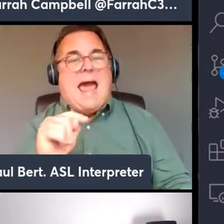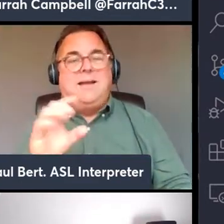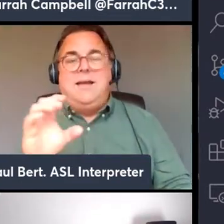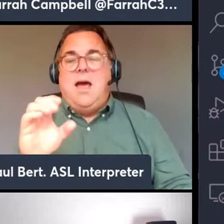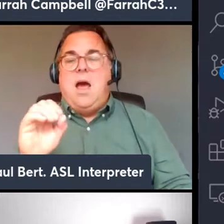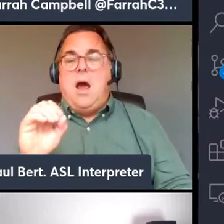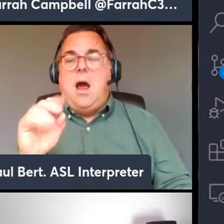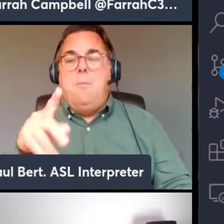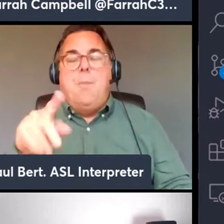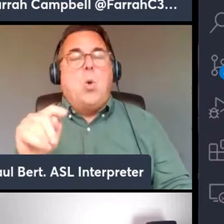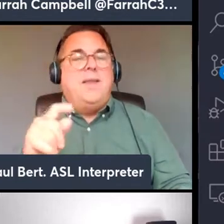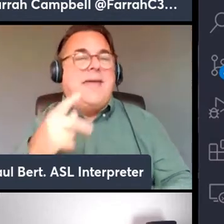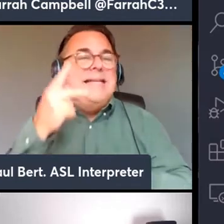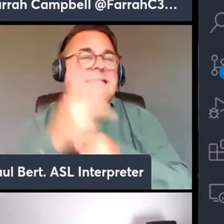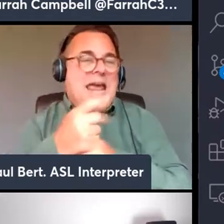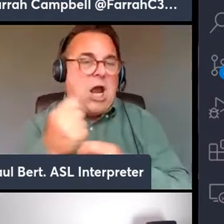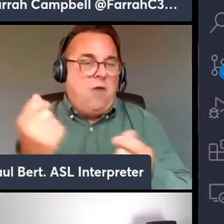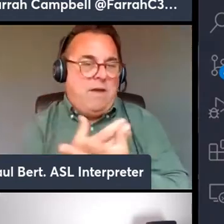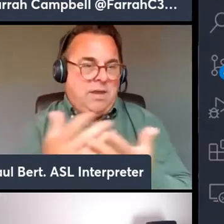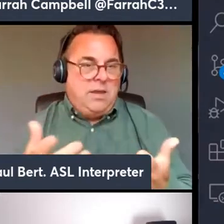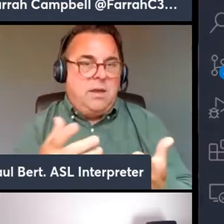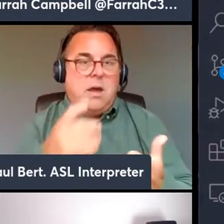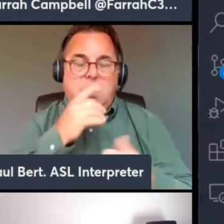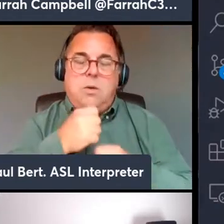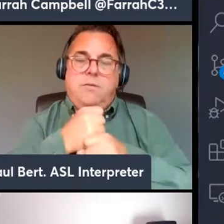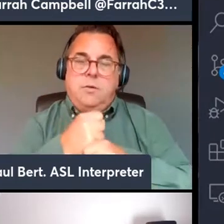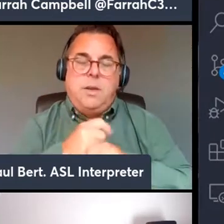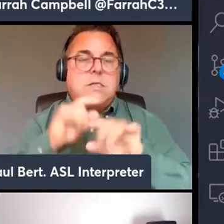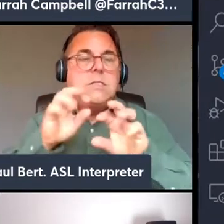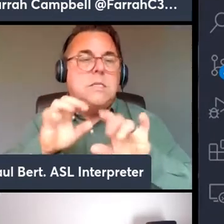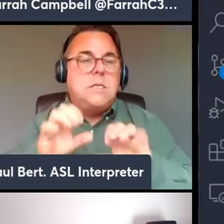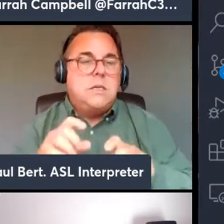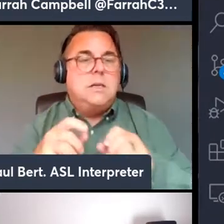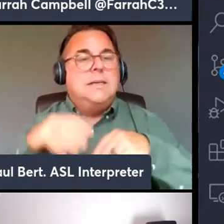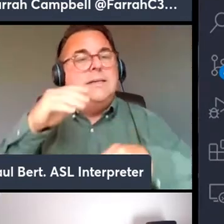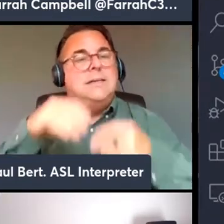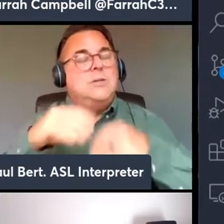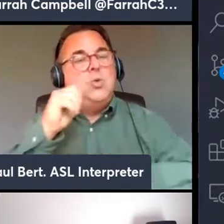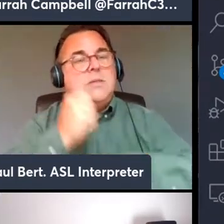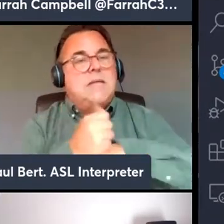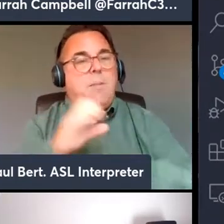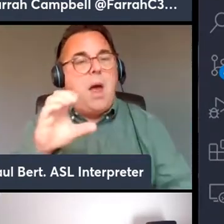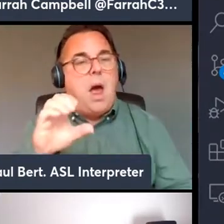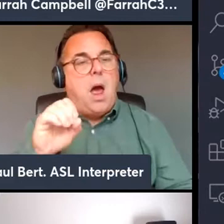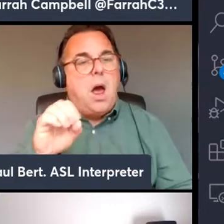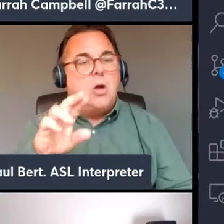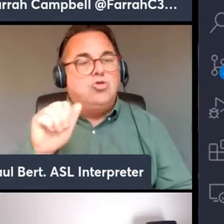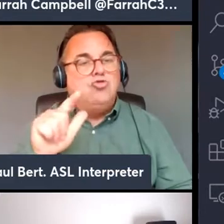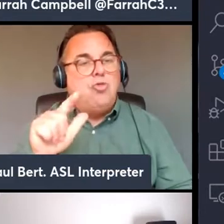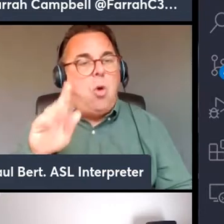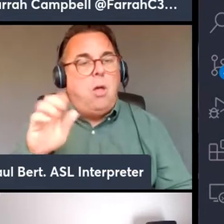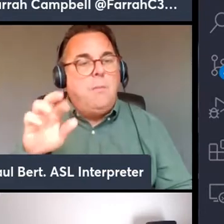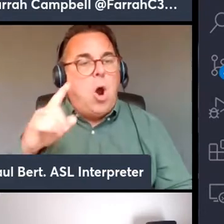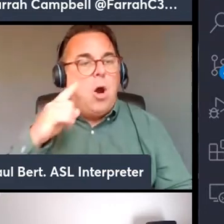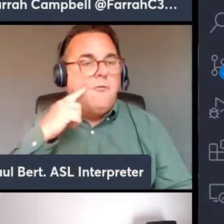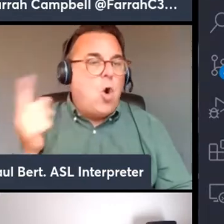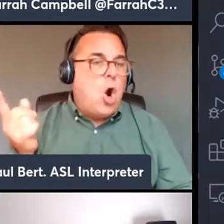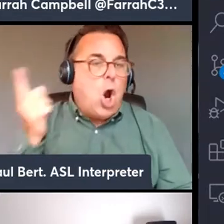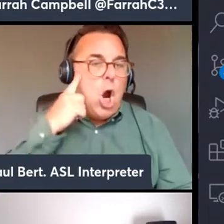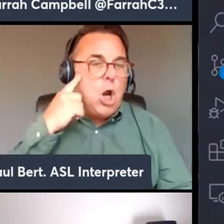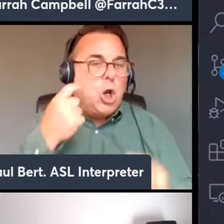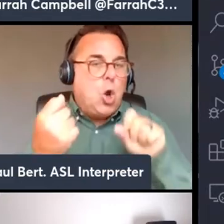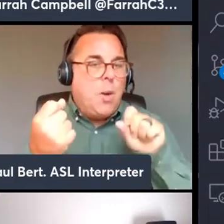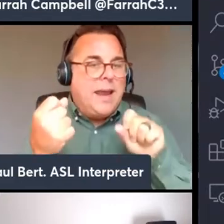heavy work for you, right? I don't have to build out a control bar for, you know, audio input. I don't have to build out a control